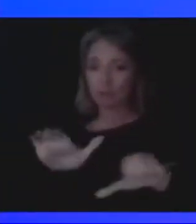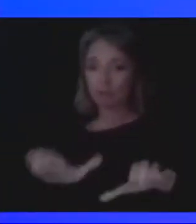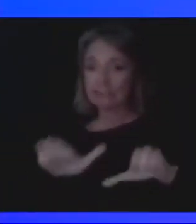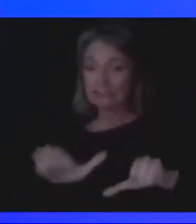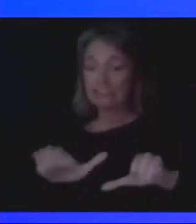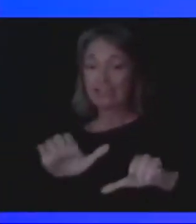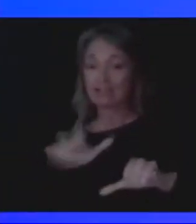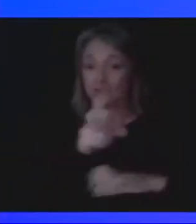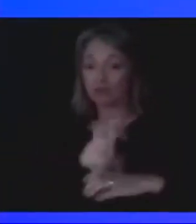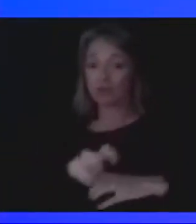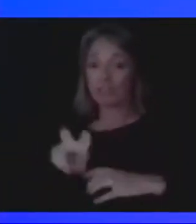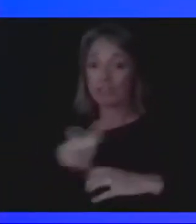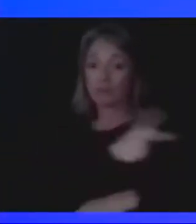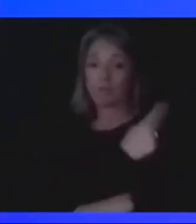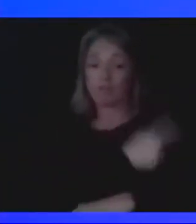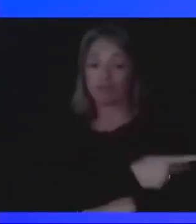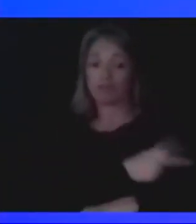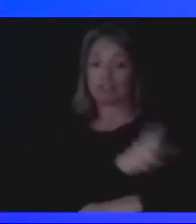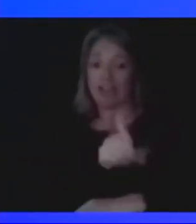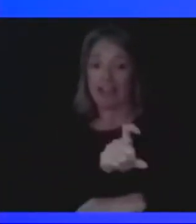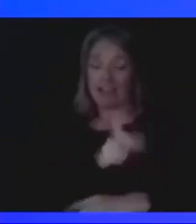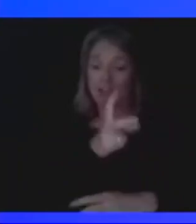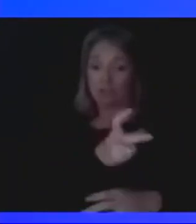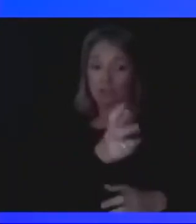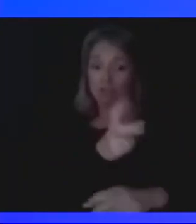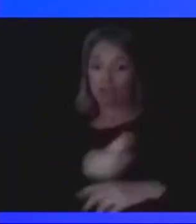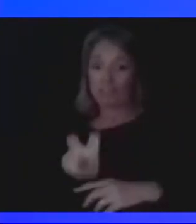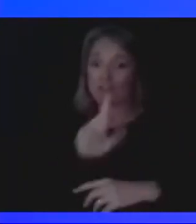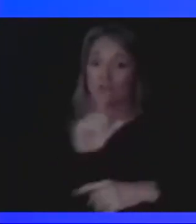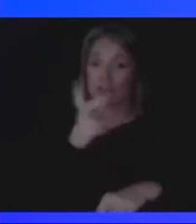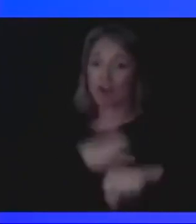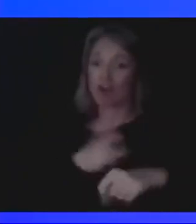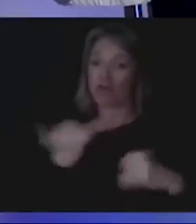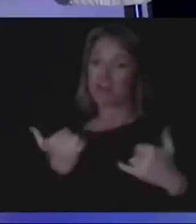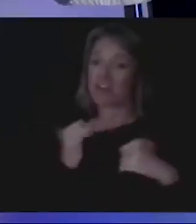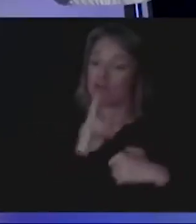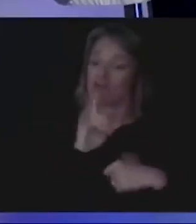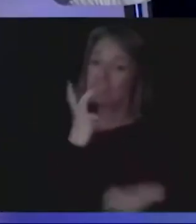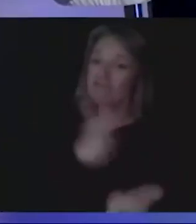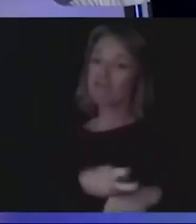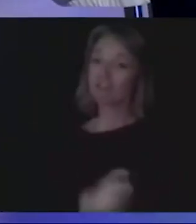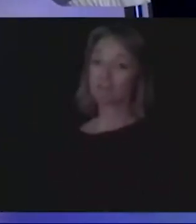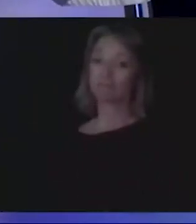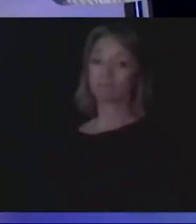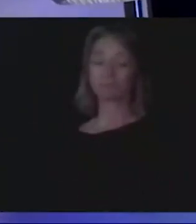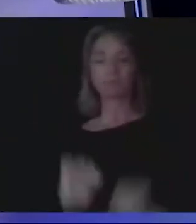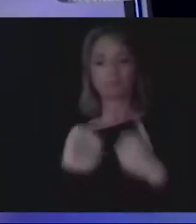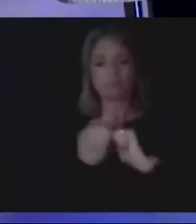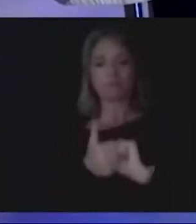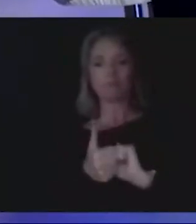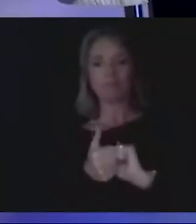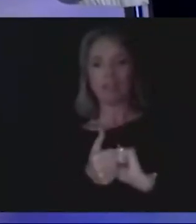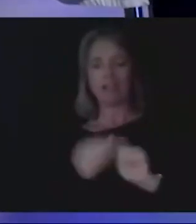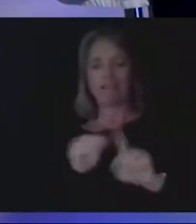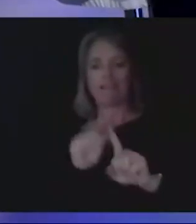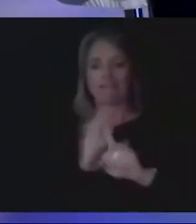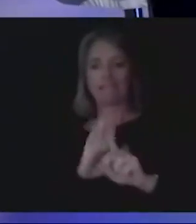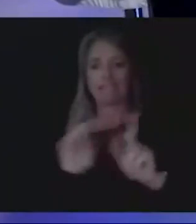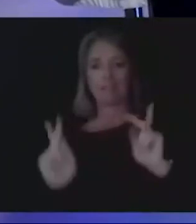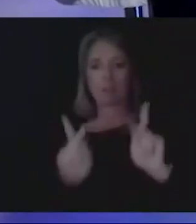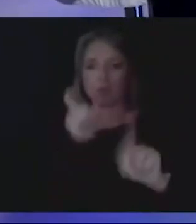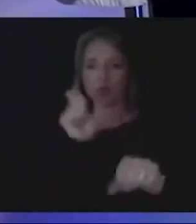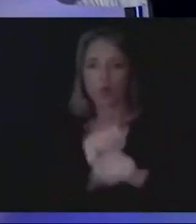patient. And, transferring is really hard right now. That's really hard. Really hard. That's really hard. So how's that affect the morale down the ED, Chad? What's it like down there?